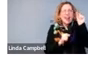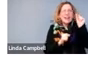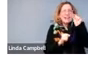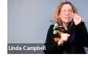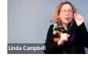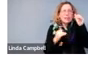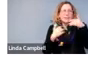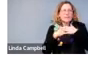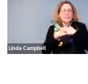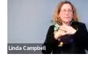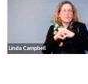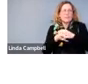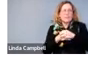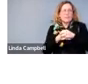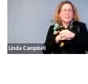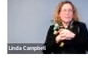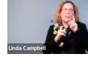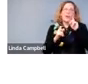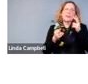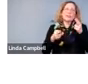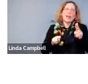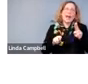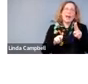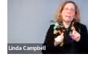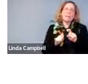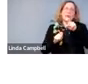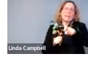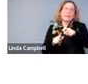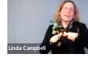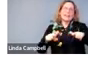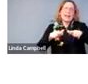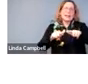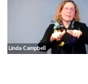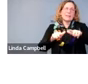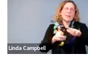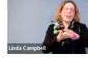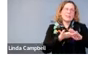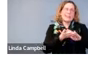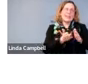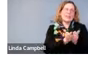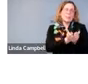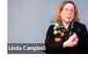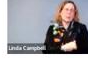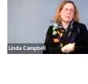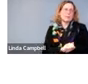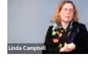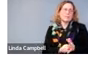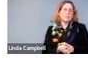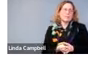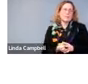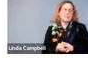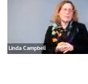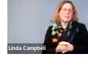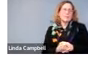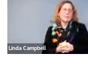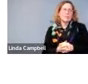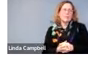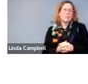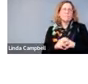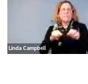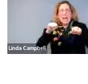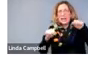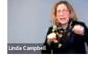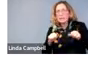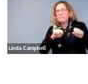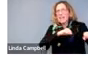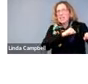well and you have such tiny organisms, what do you think is going to happen when you transport your boat to the next lake without a